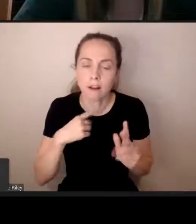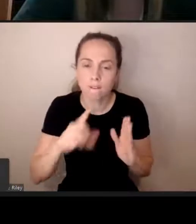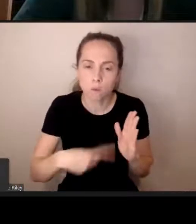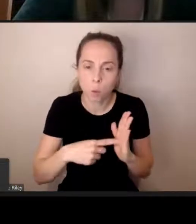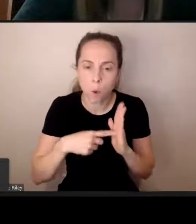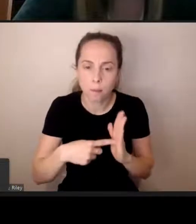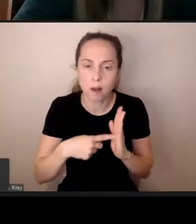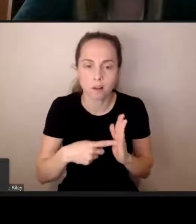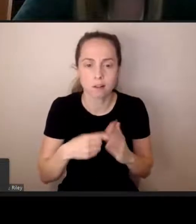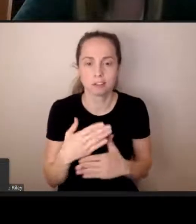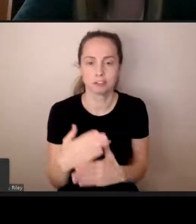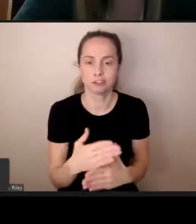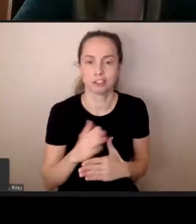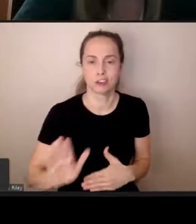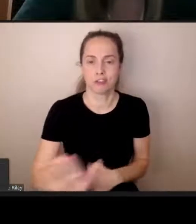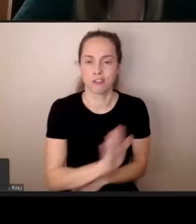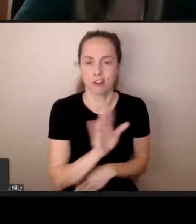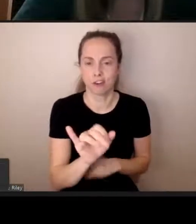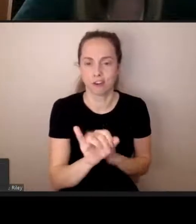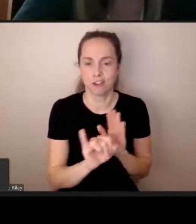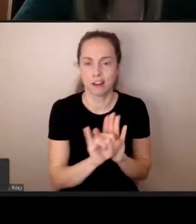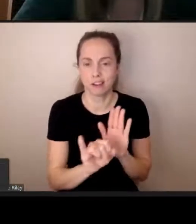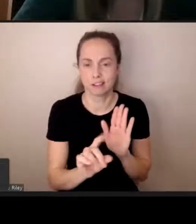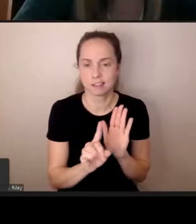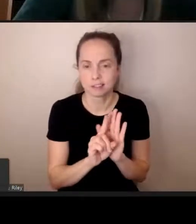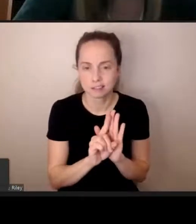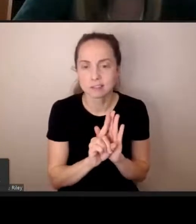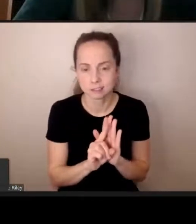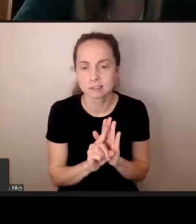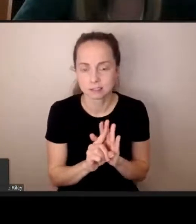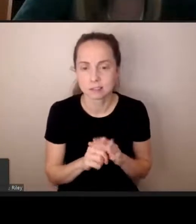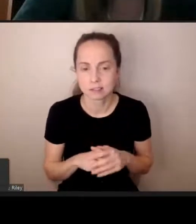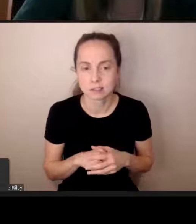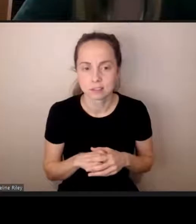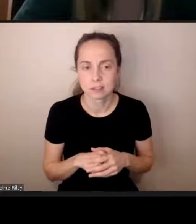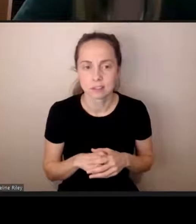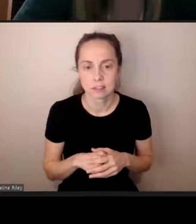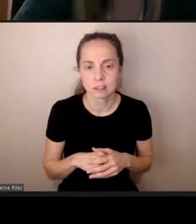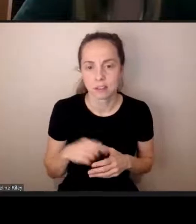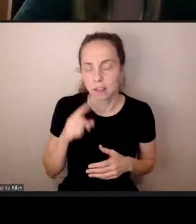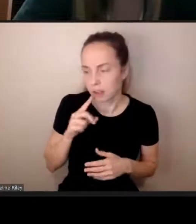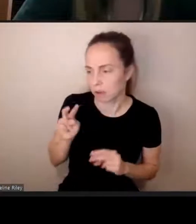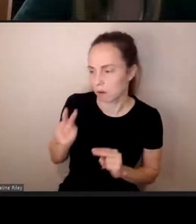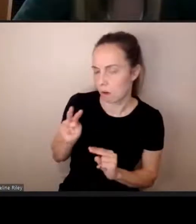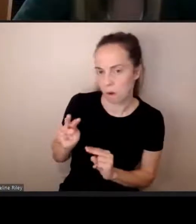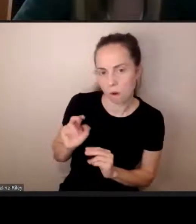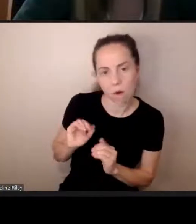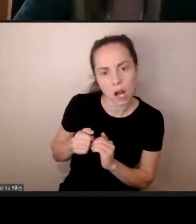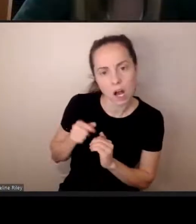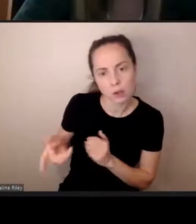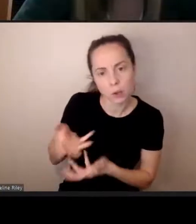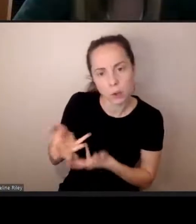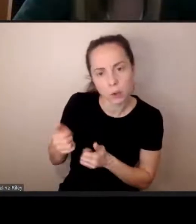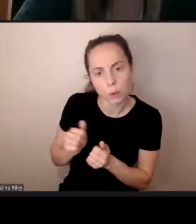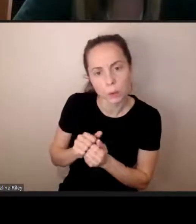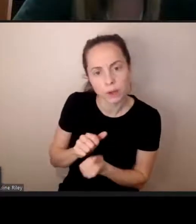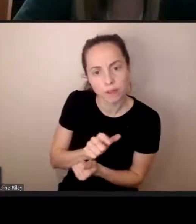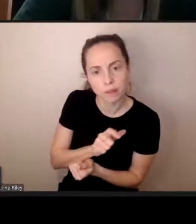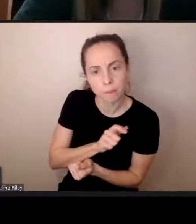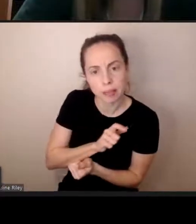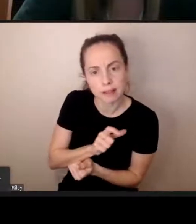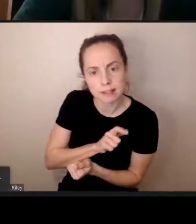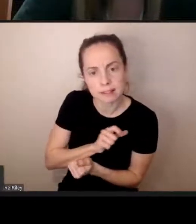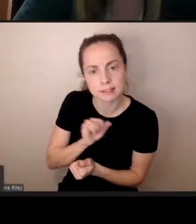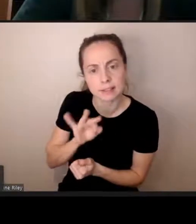their identities, and to kind of think about, okay, how do you interact with police? If you're a Black